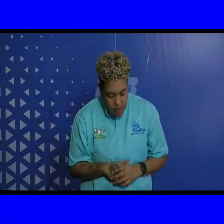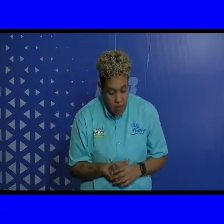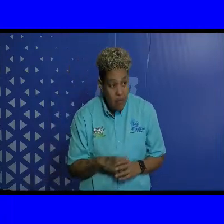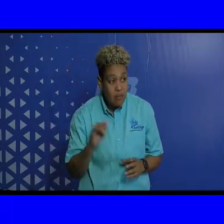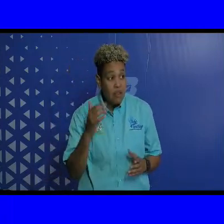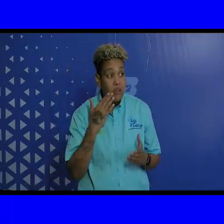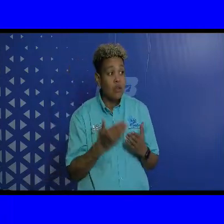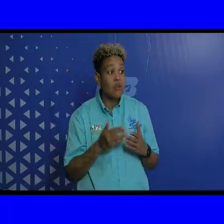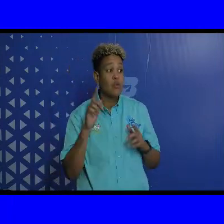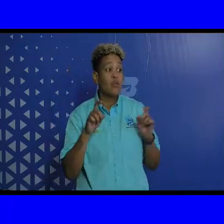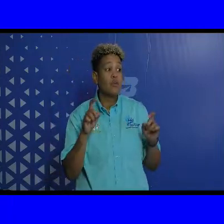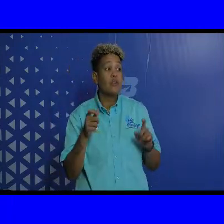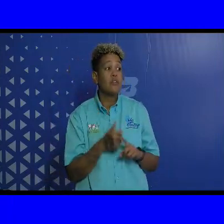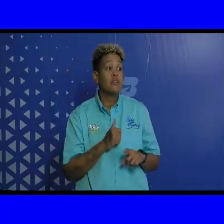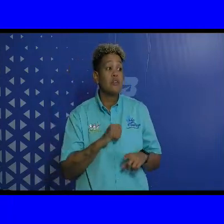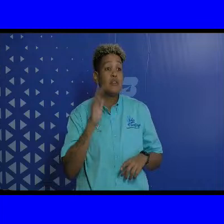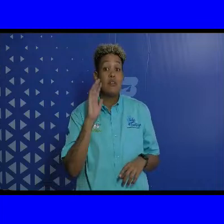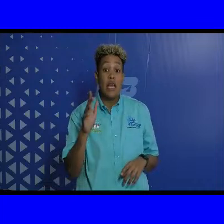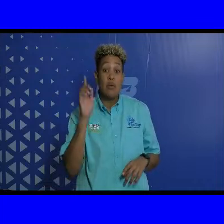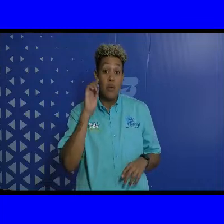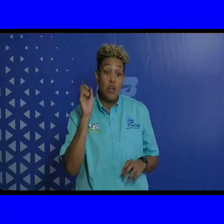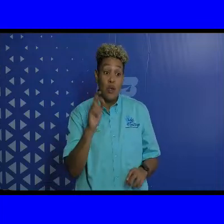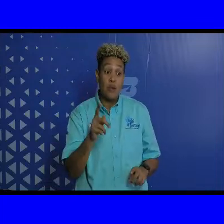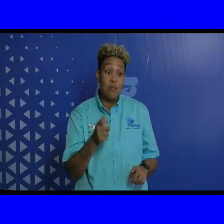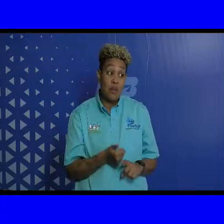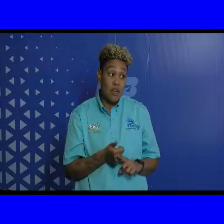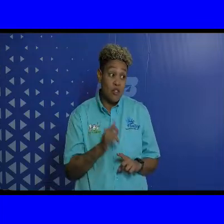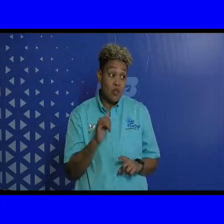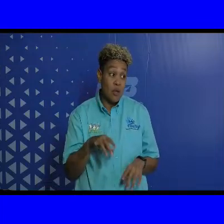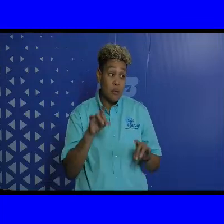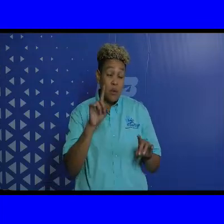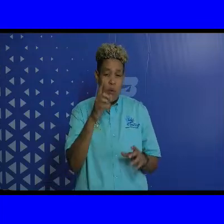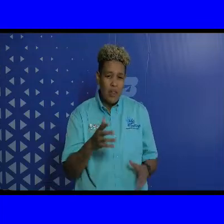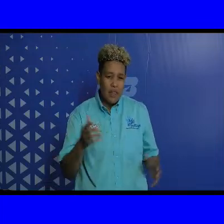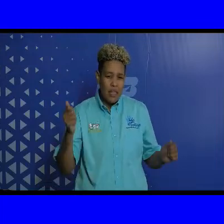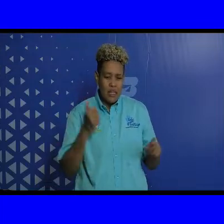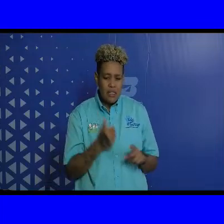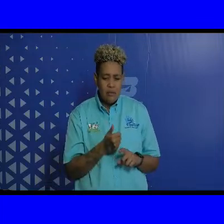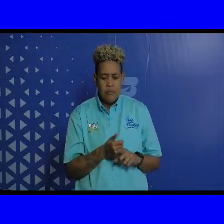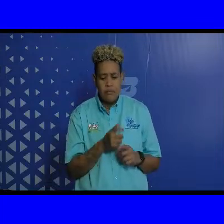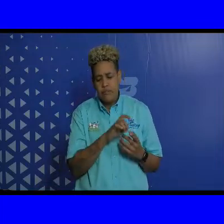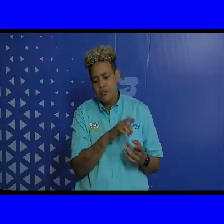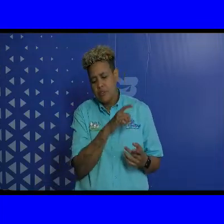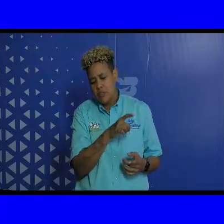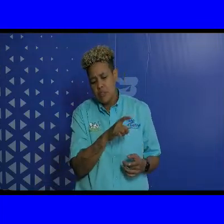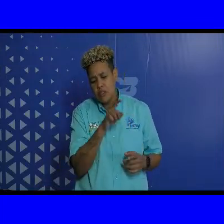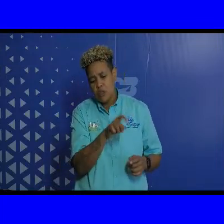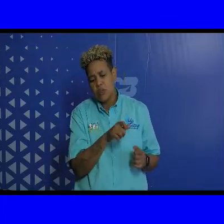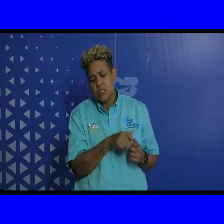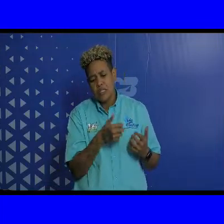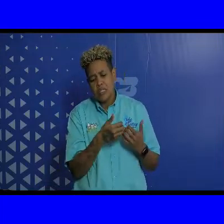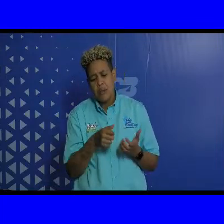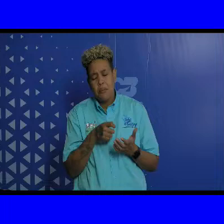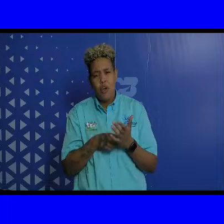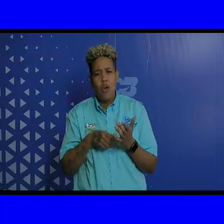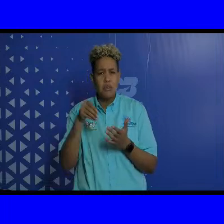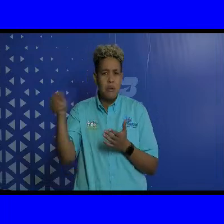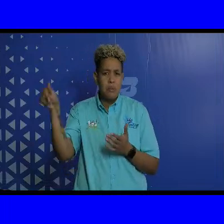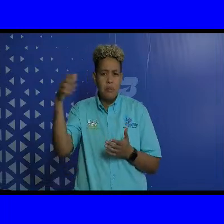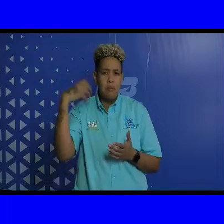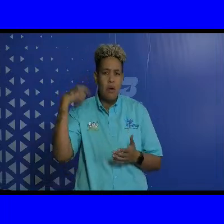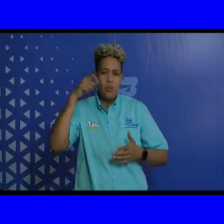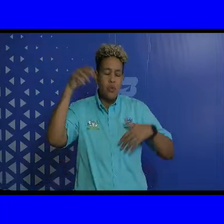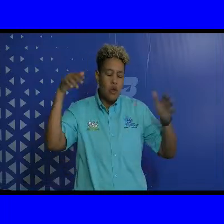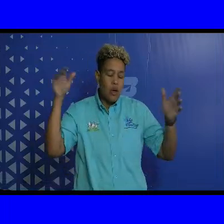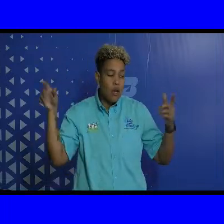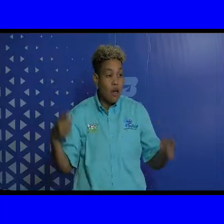great question. So I'll come back to it in a moment. Okay, I just wanted to pick up on one thing on the questions on the separation costs. I will,